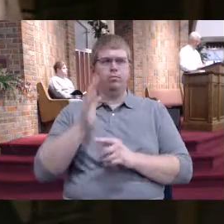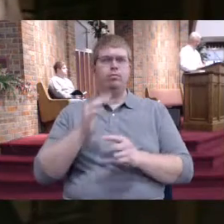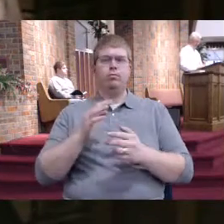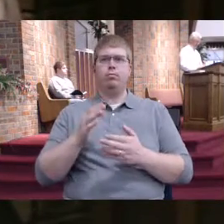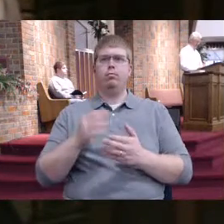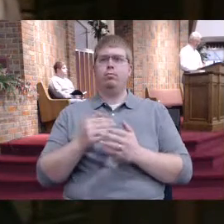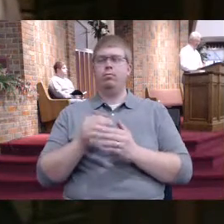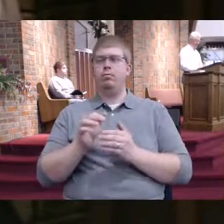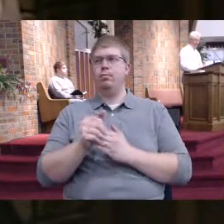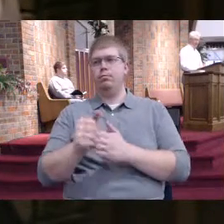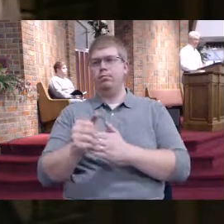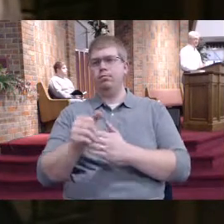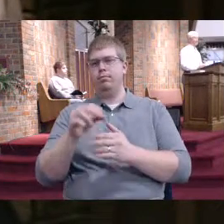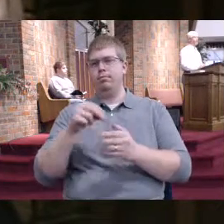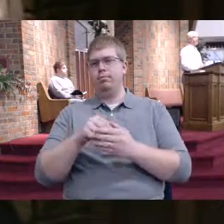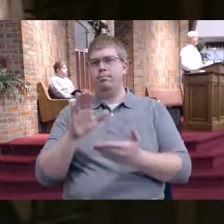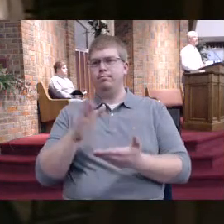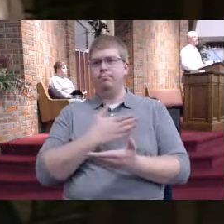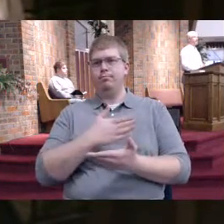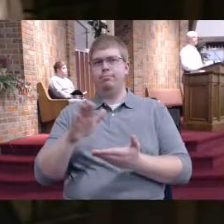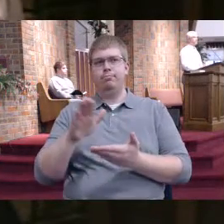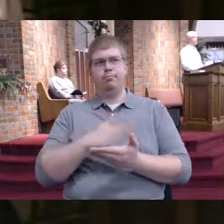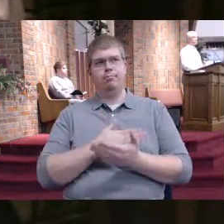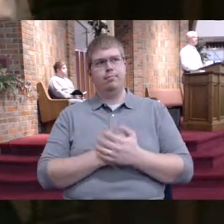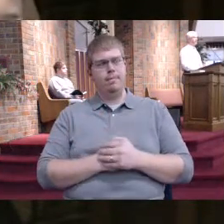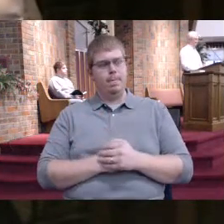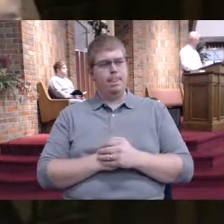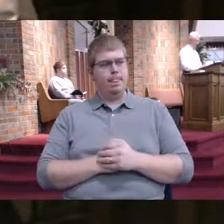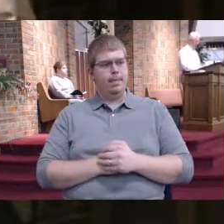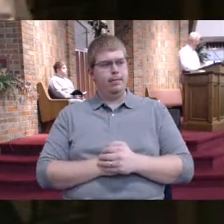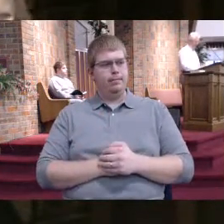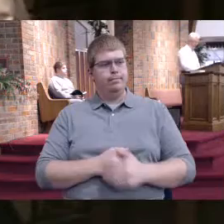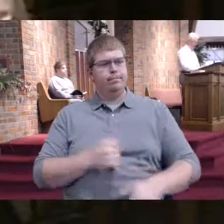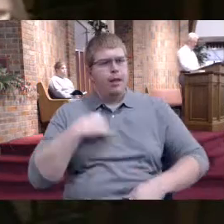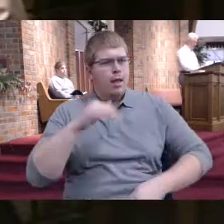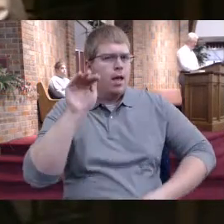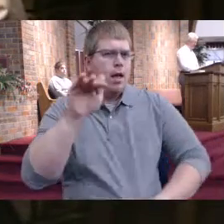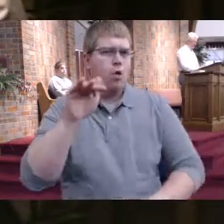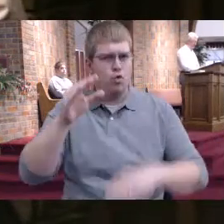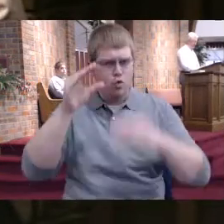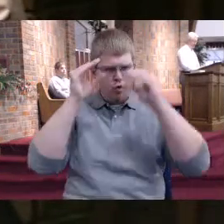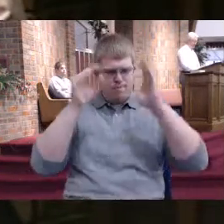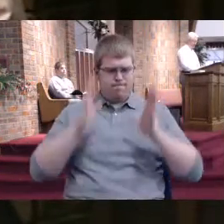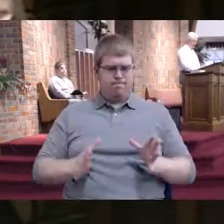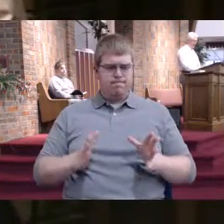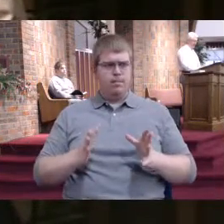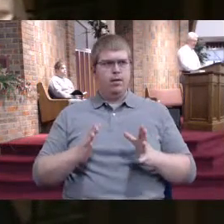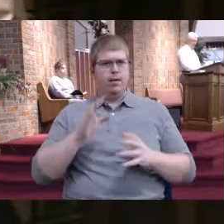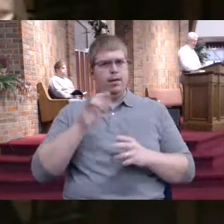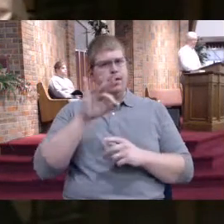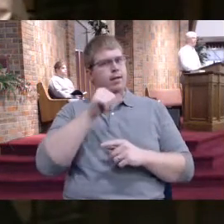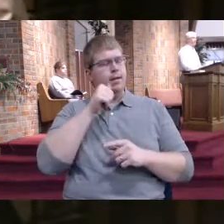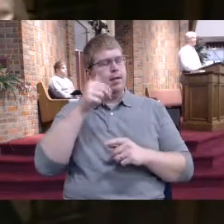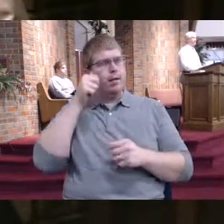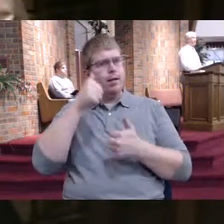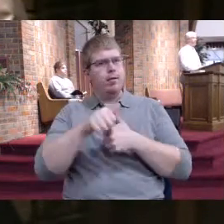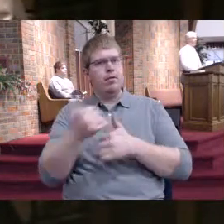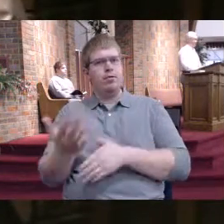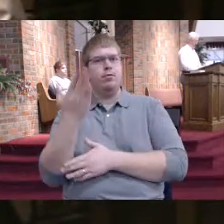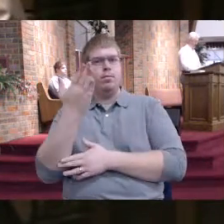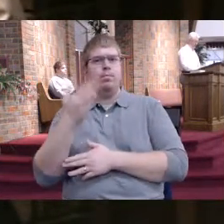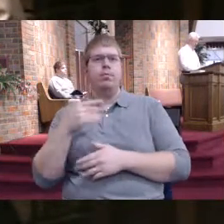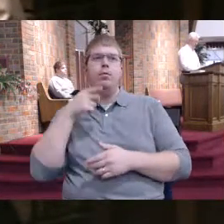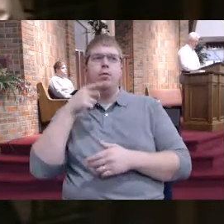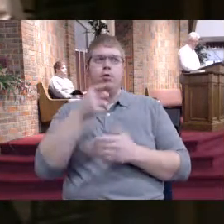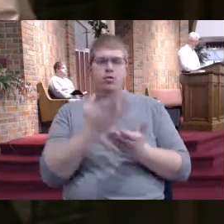moment. I want to remind the teachers, if you didn't hear this morning, if you're a teacher, your materials for the next quarter,